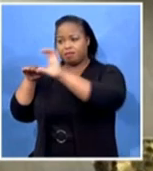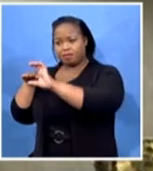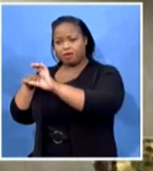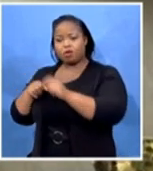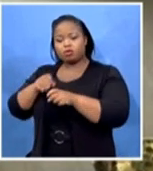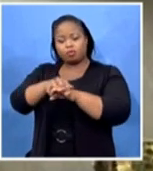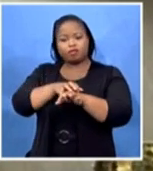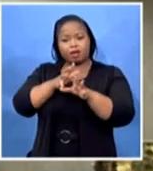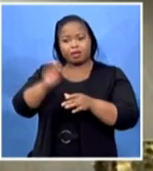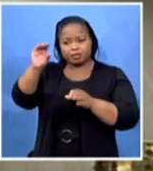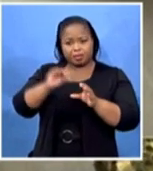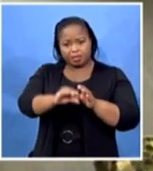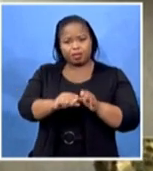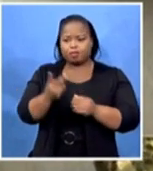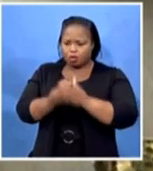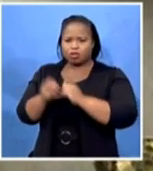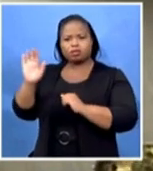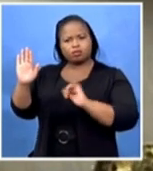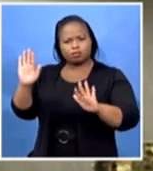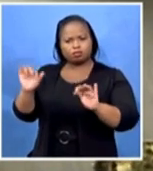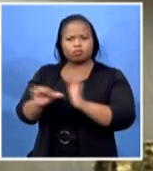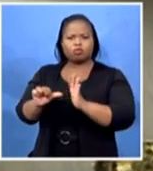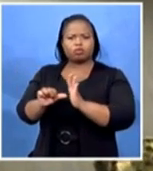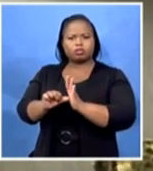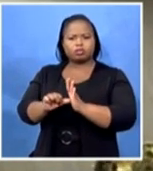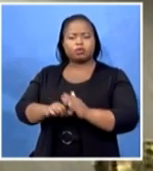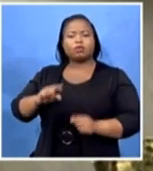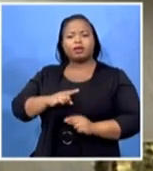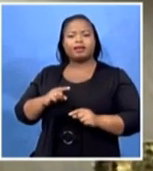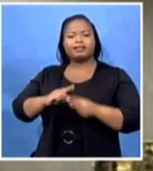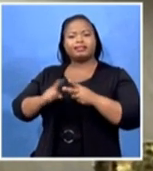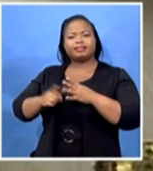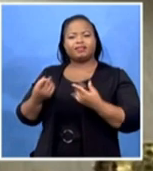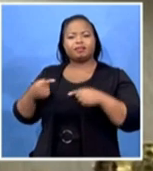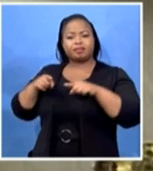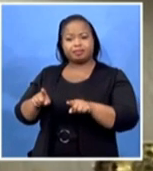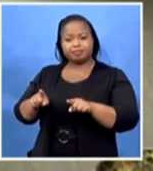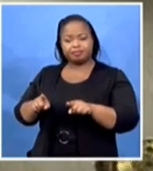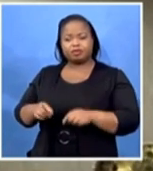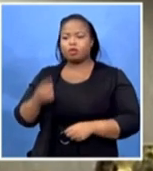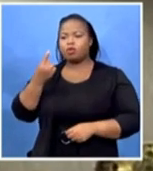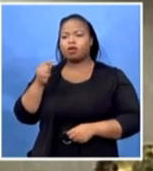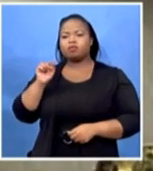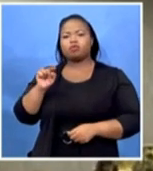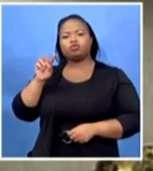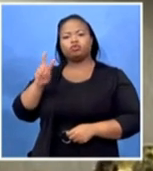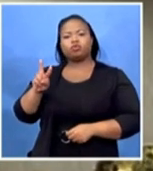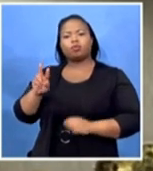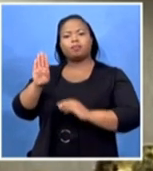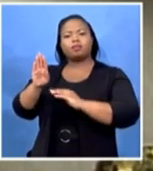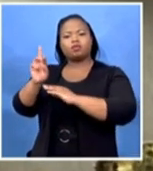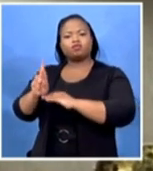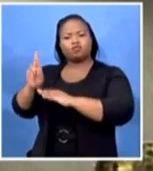mainstreams. The 1.2 billion have already been allocated to the Ministry